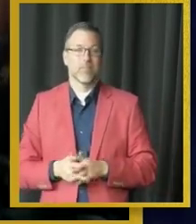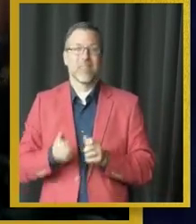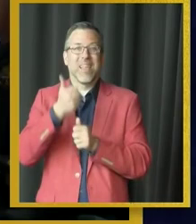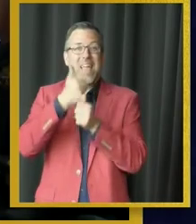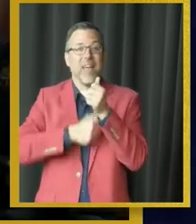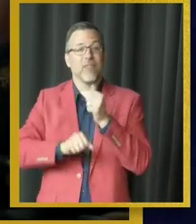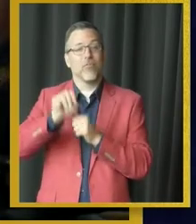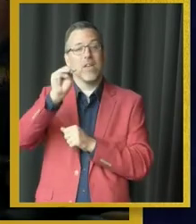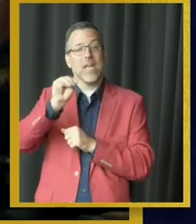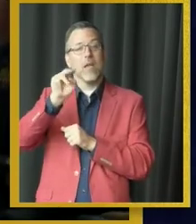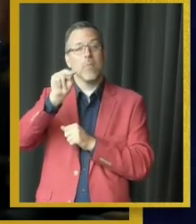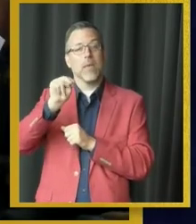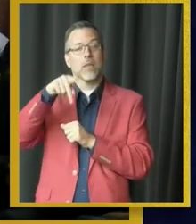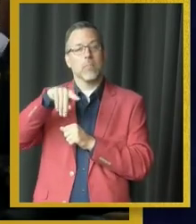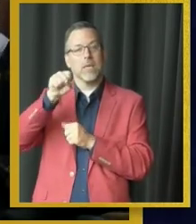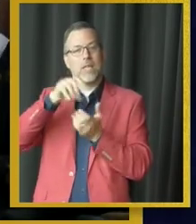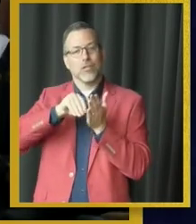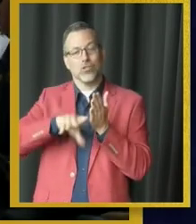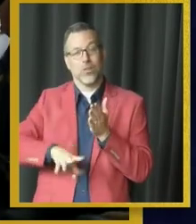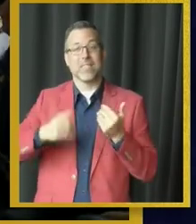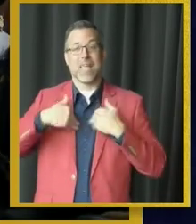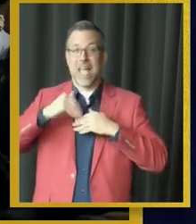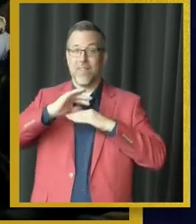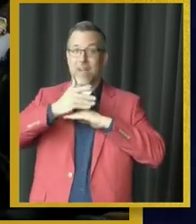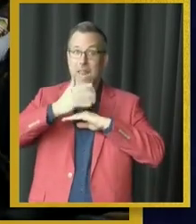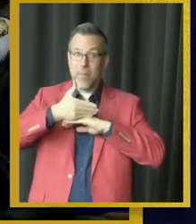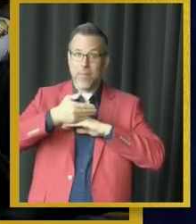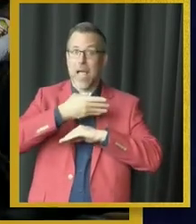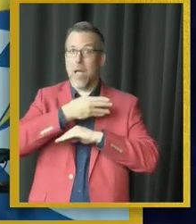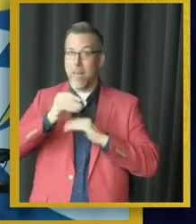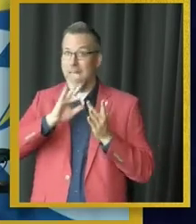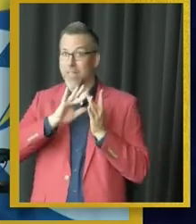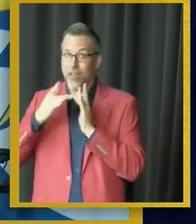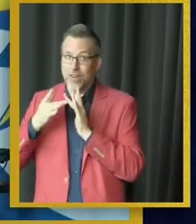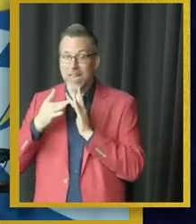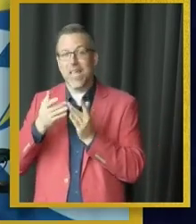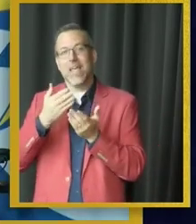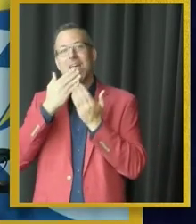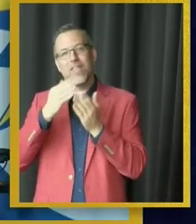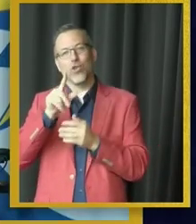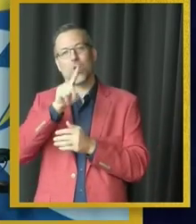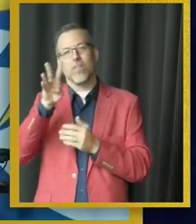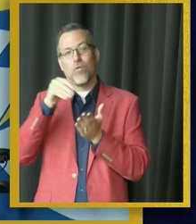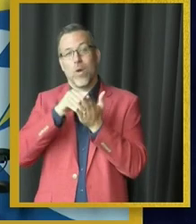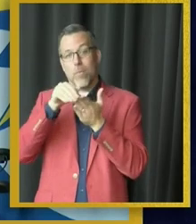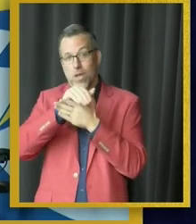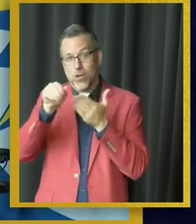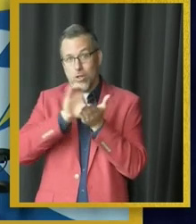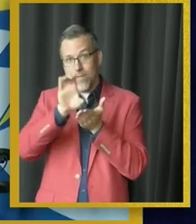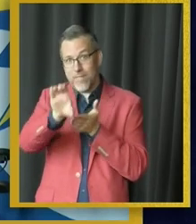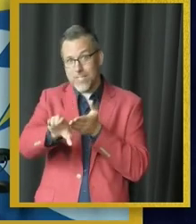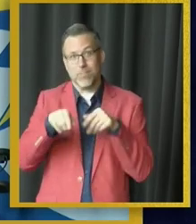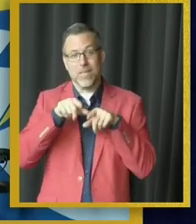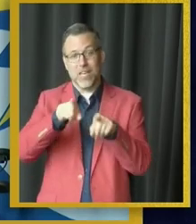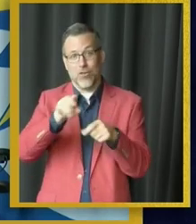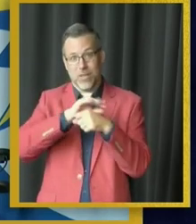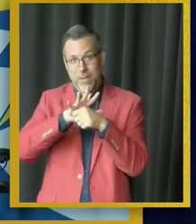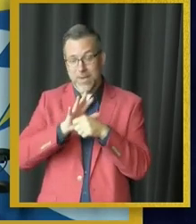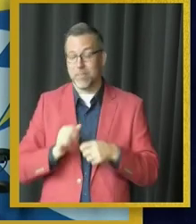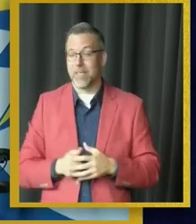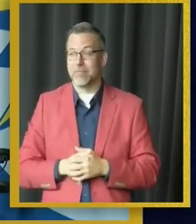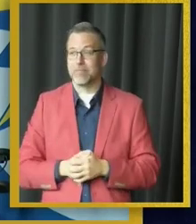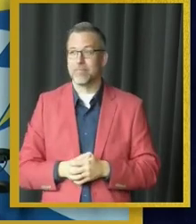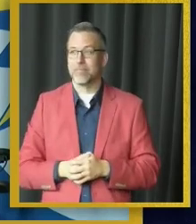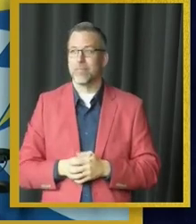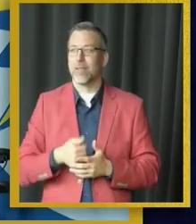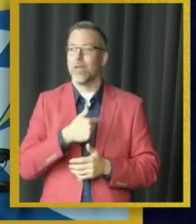MNPS student now has a laptop and the internet, thanks to a $24 million investment we made during the pandemic.